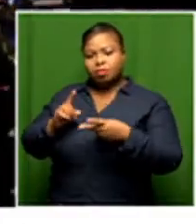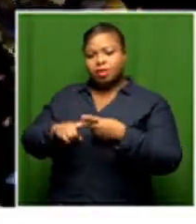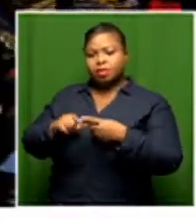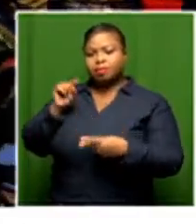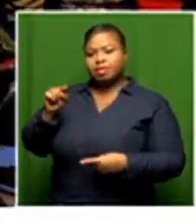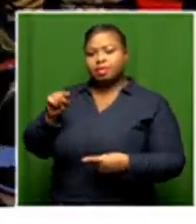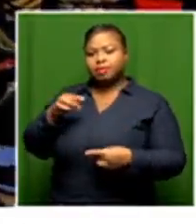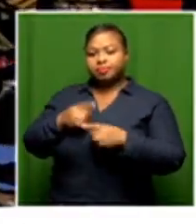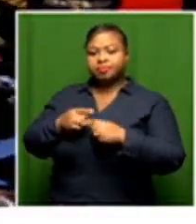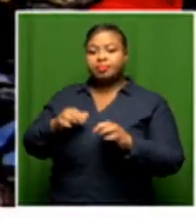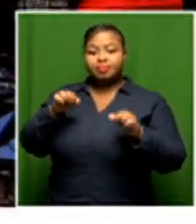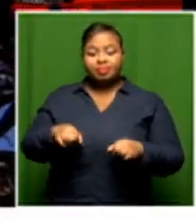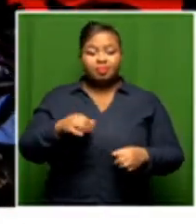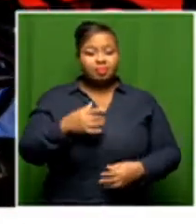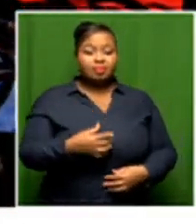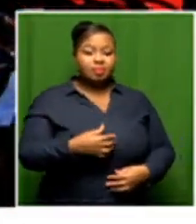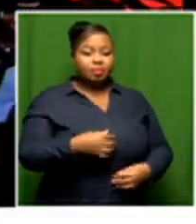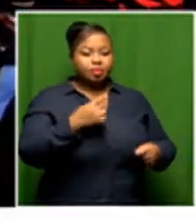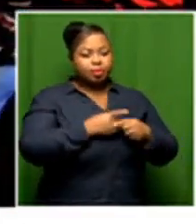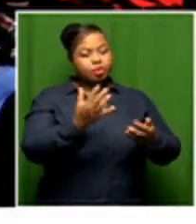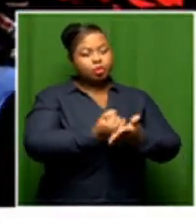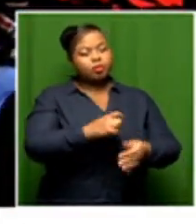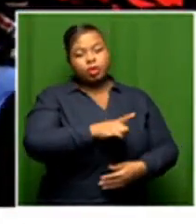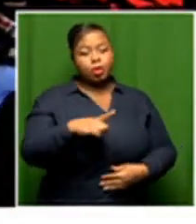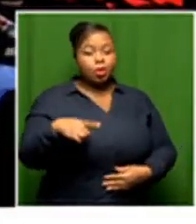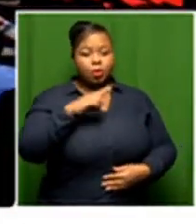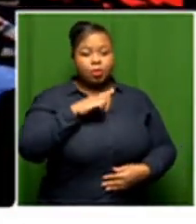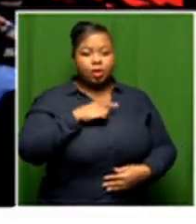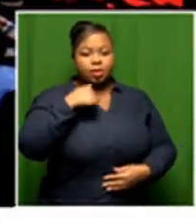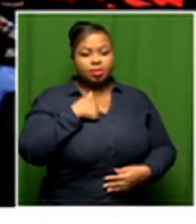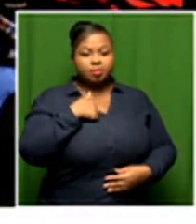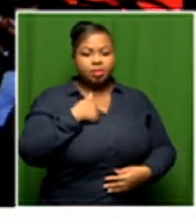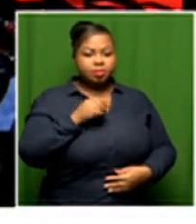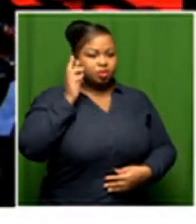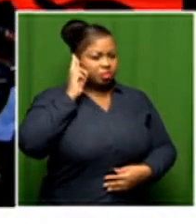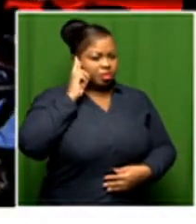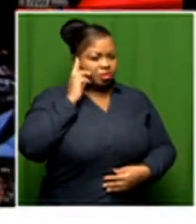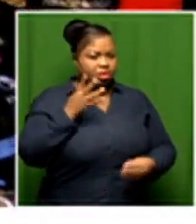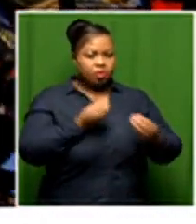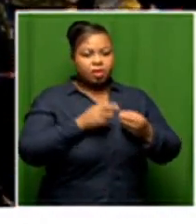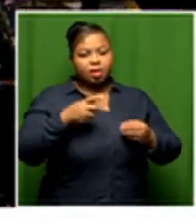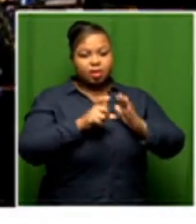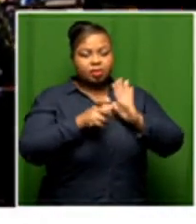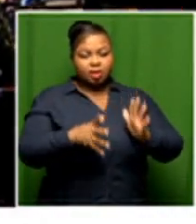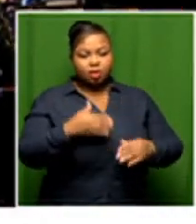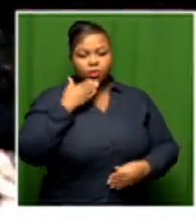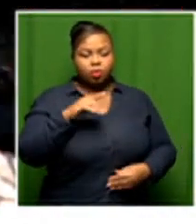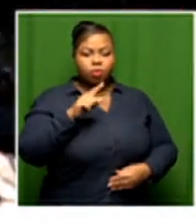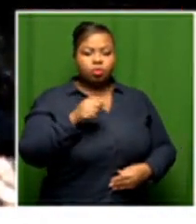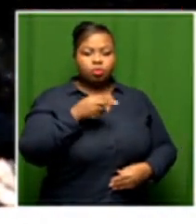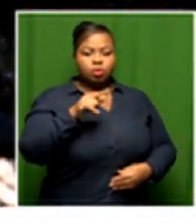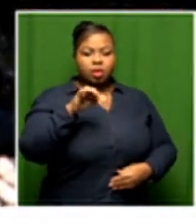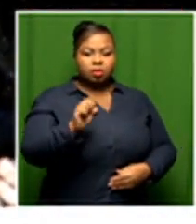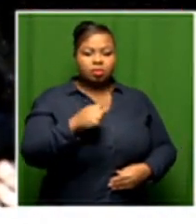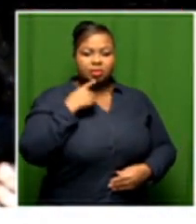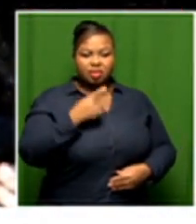curbing corona. It took me a bit of a while, because I just said, you know, I remember I was talking to a fellow designer of mine, Tula Cindy. We're like,